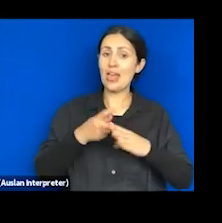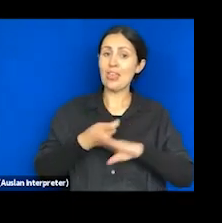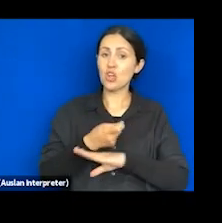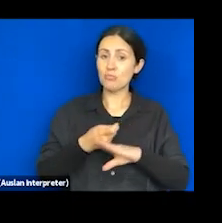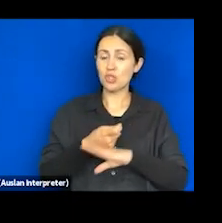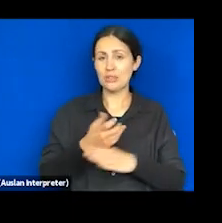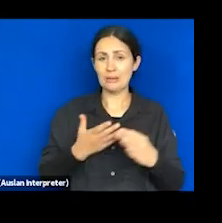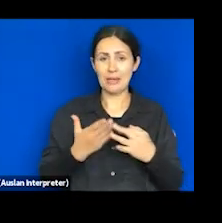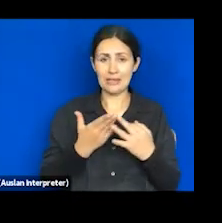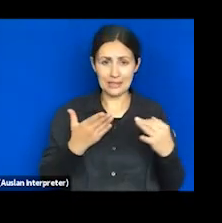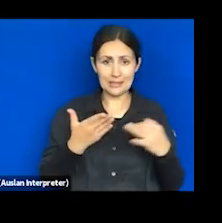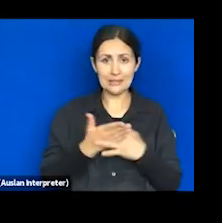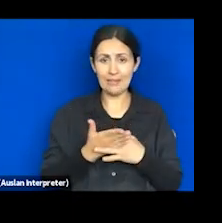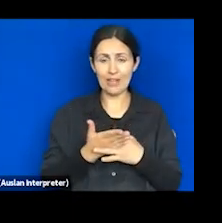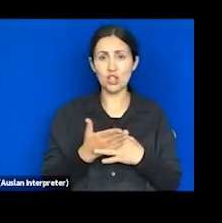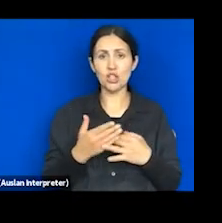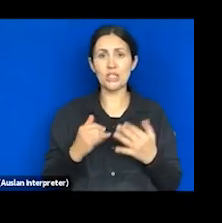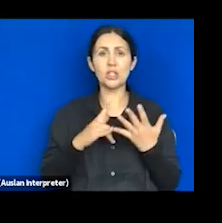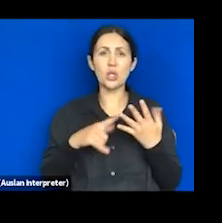intervention and